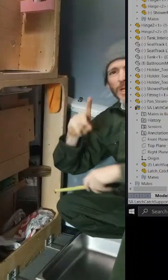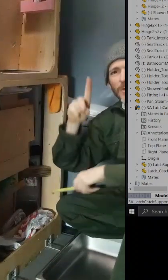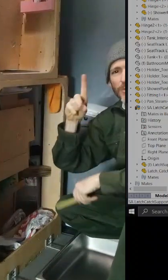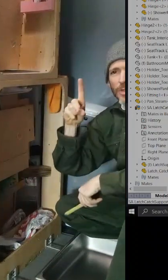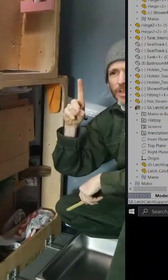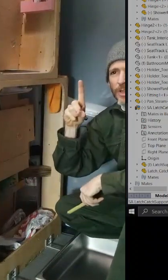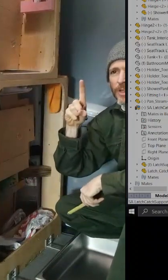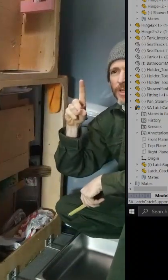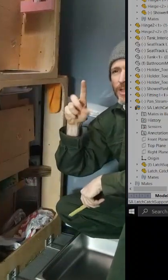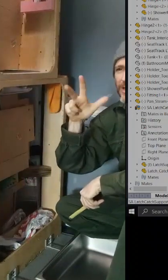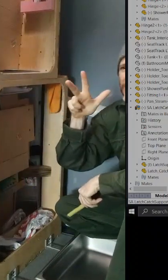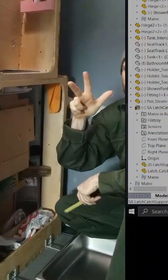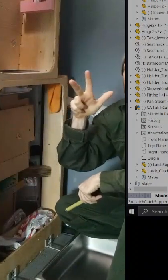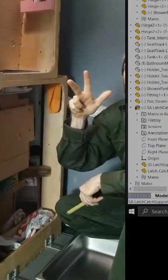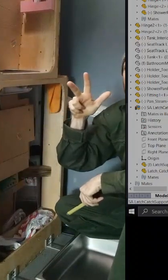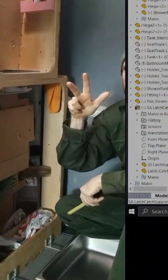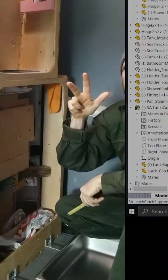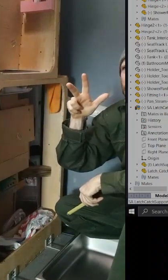About